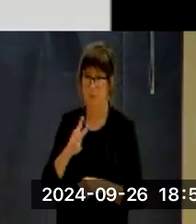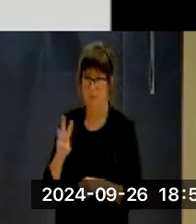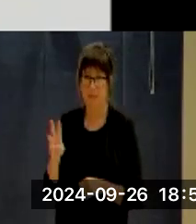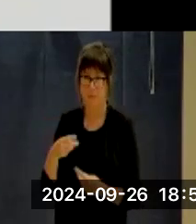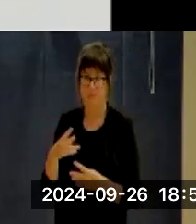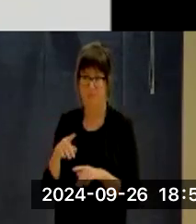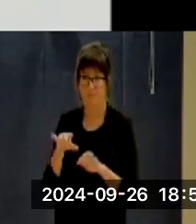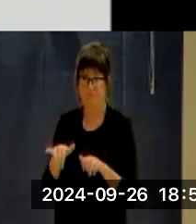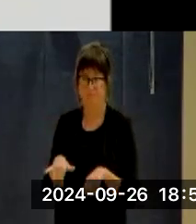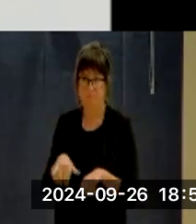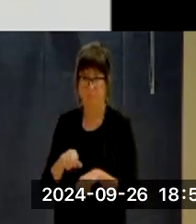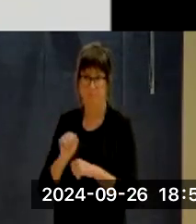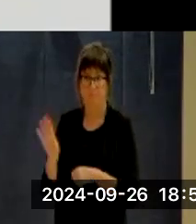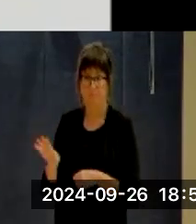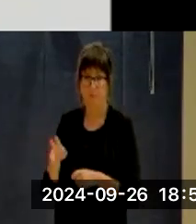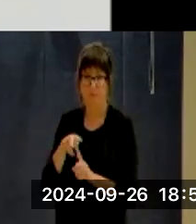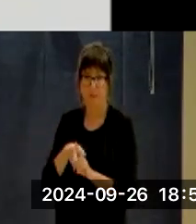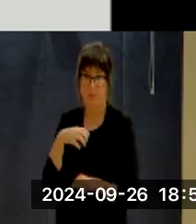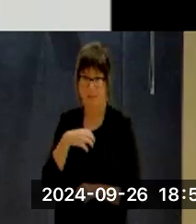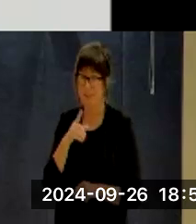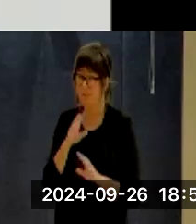because we need to document all of this.